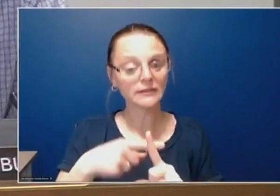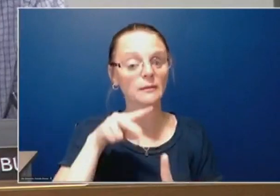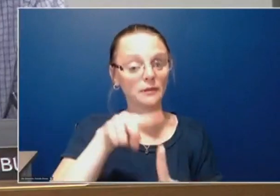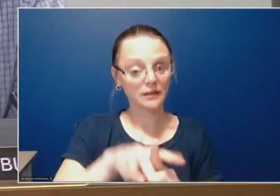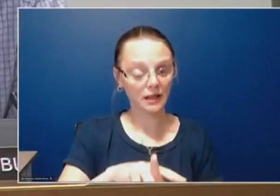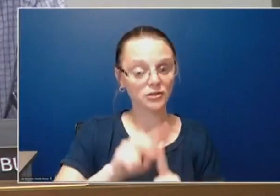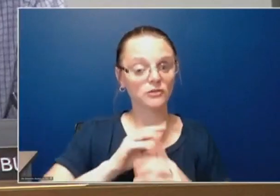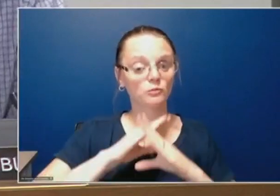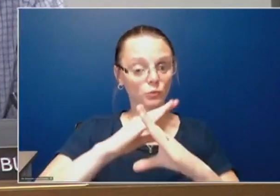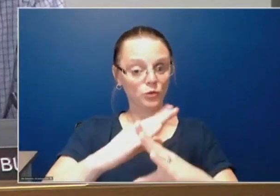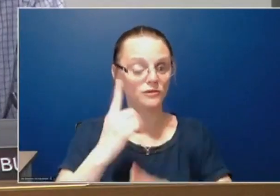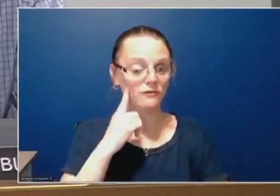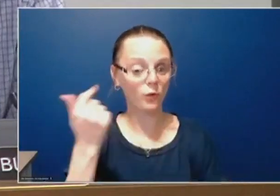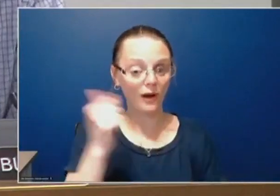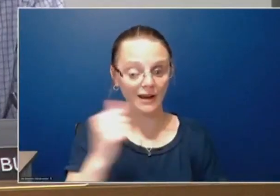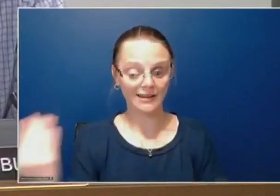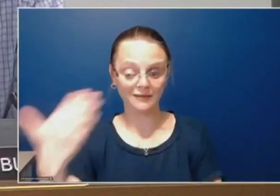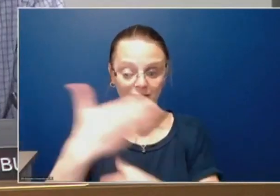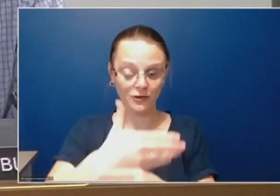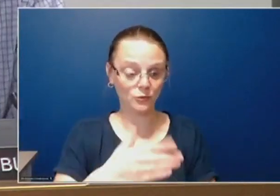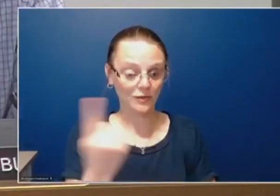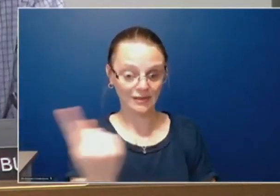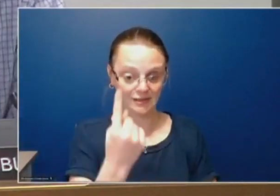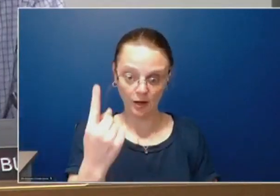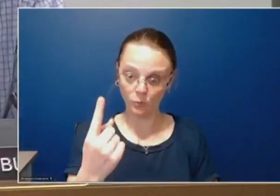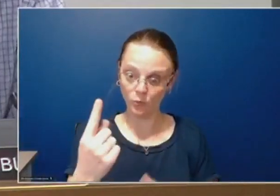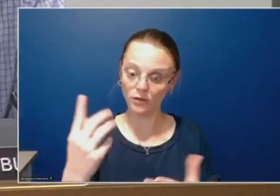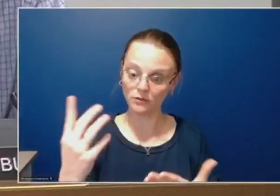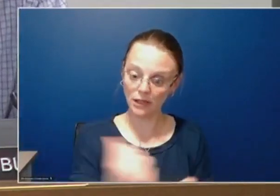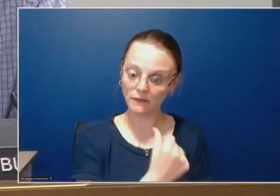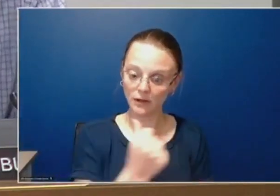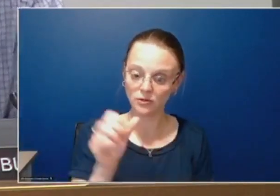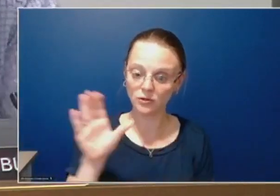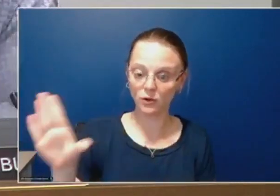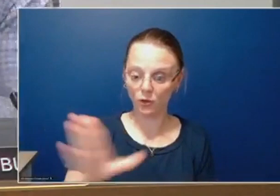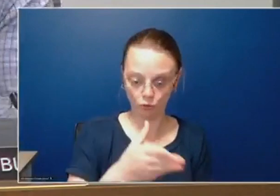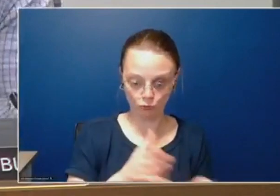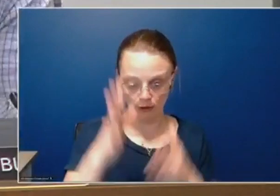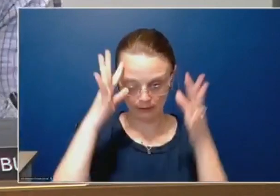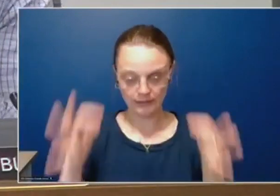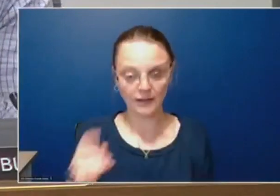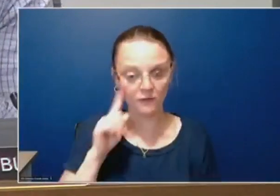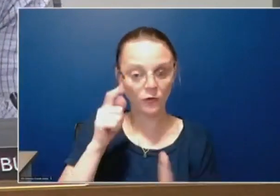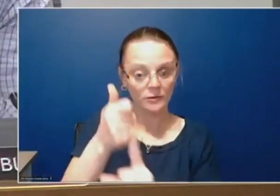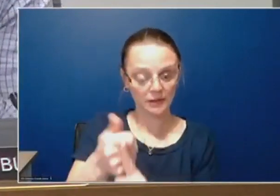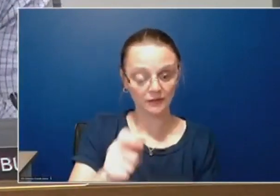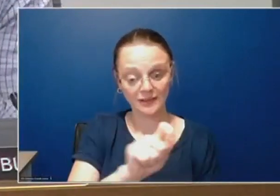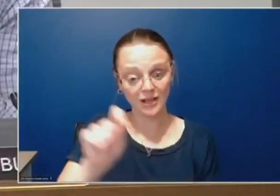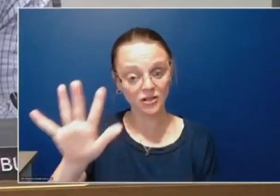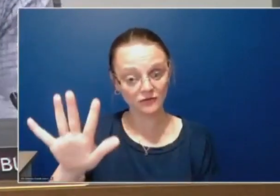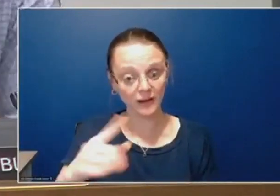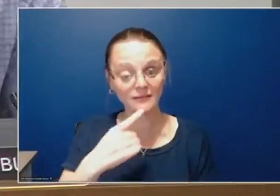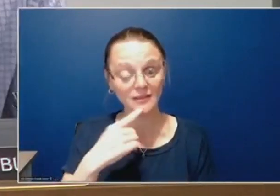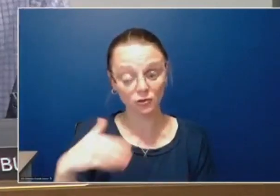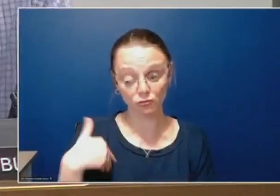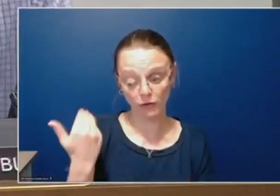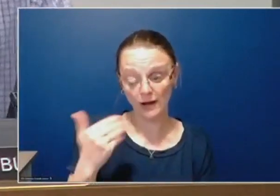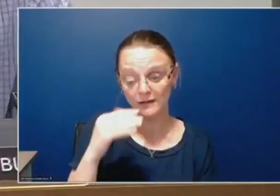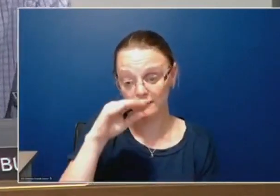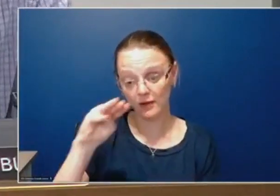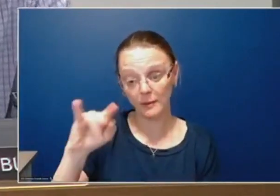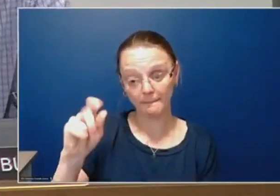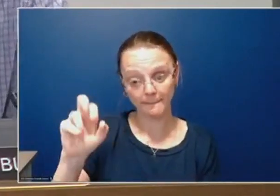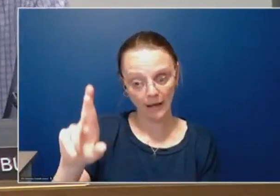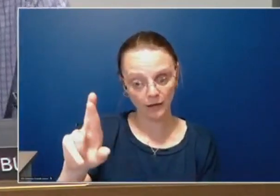on interference with an individual's exercising of reproductive health rights. The -5 amendment also clarified the right of a minor to consent to receive reproductive